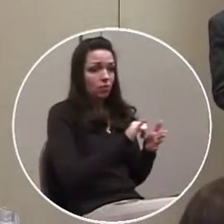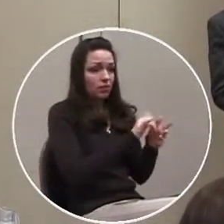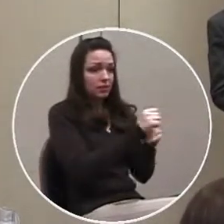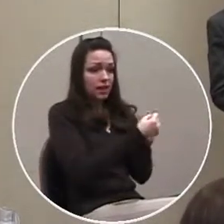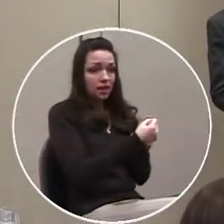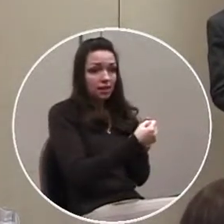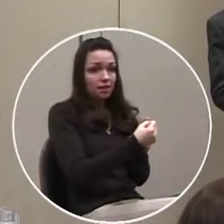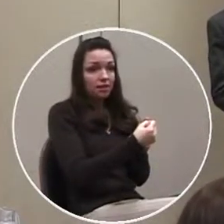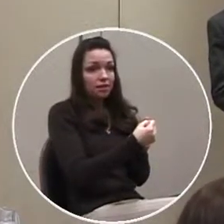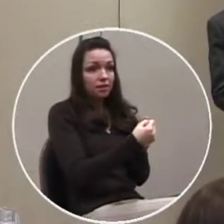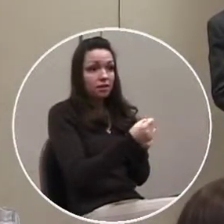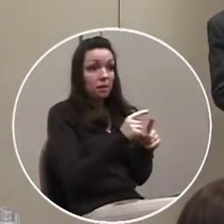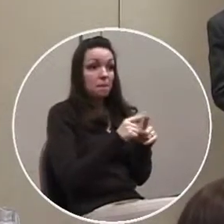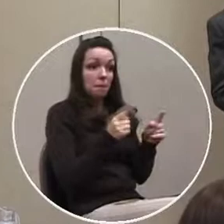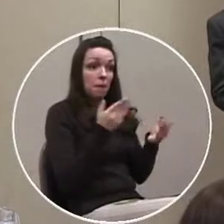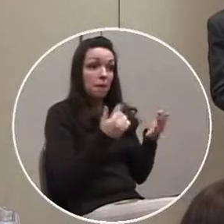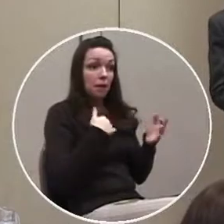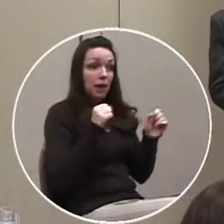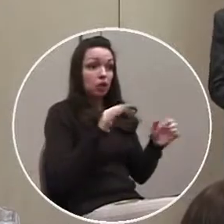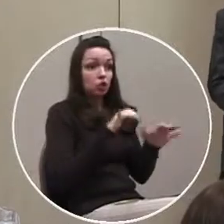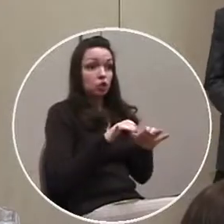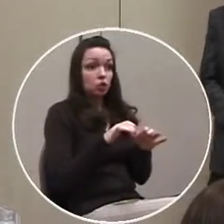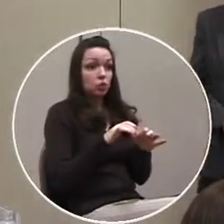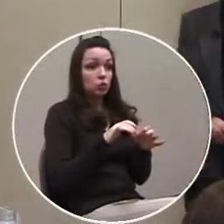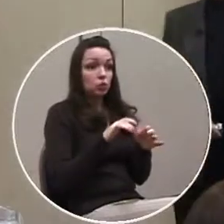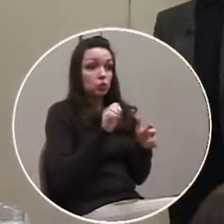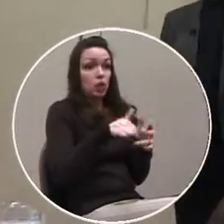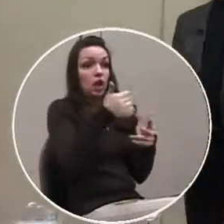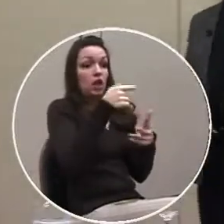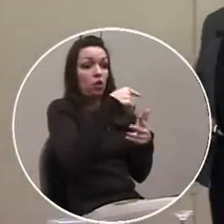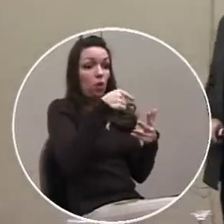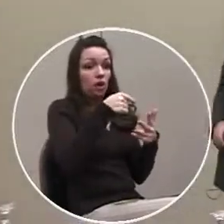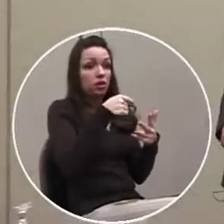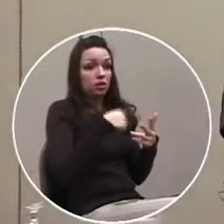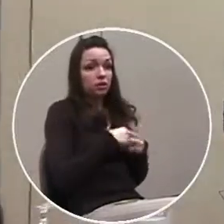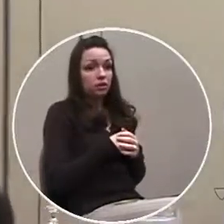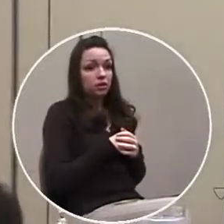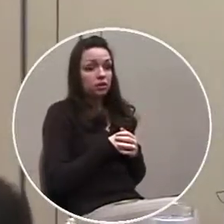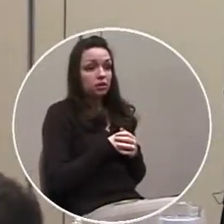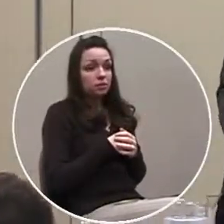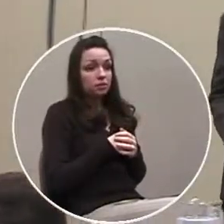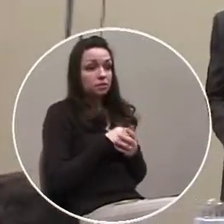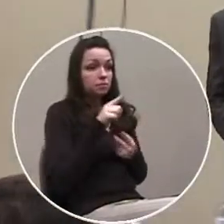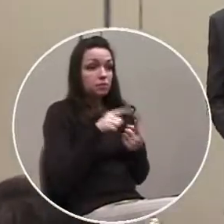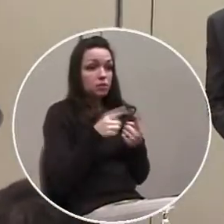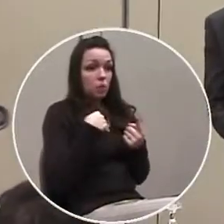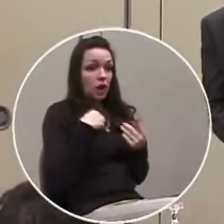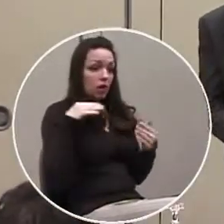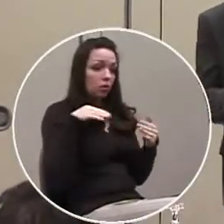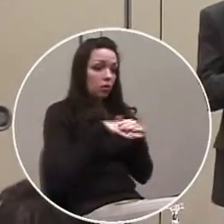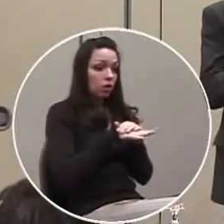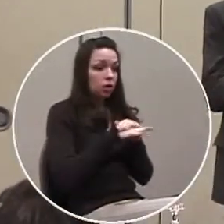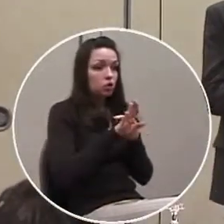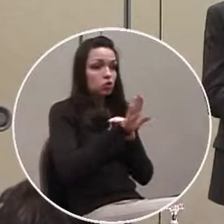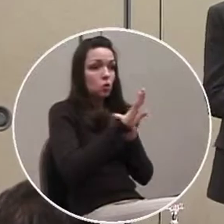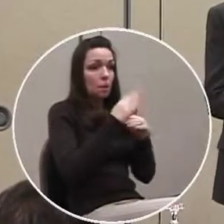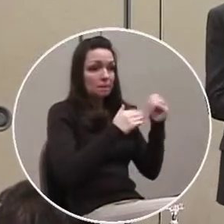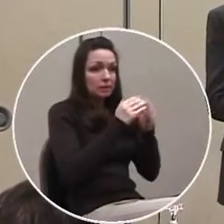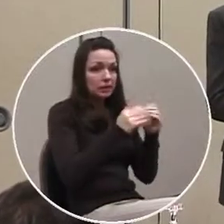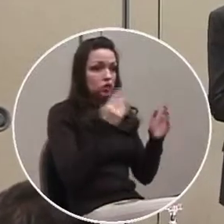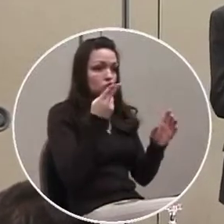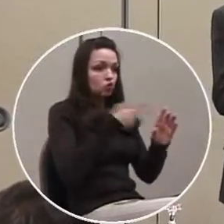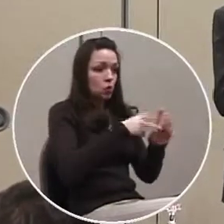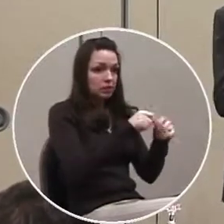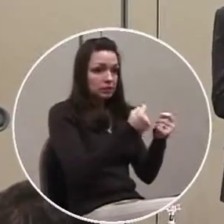for you. So when you walk in to your building to join your team to do the